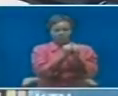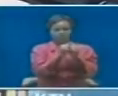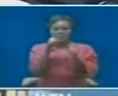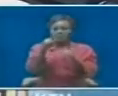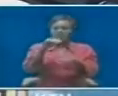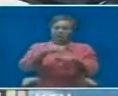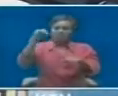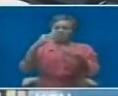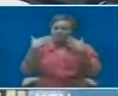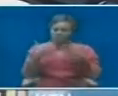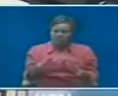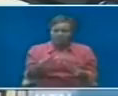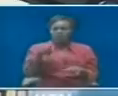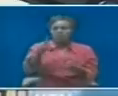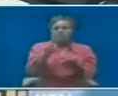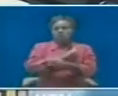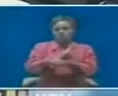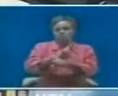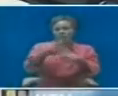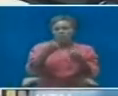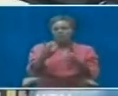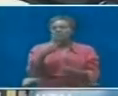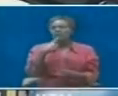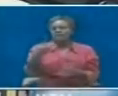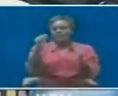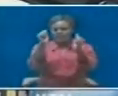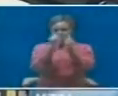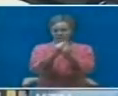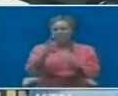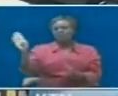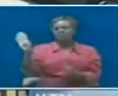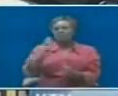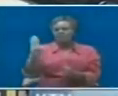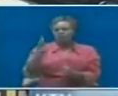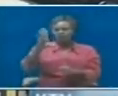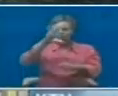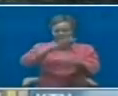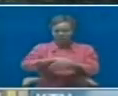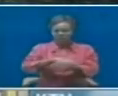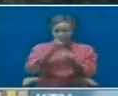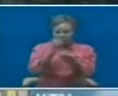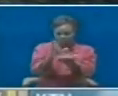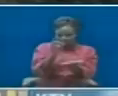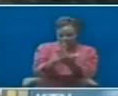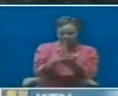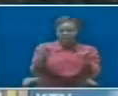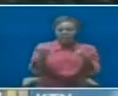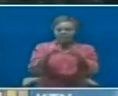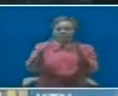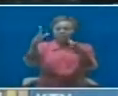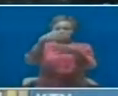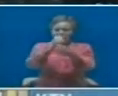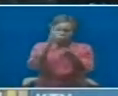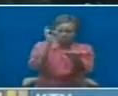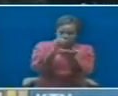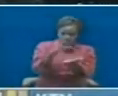getting affected, and we'll be spending about 110 million shillings to be able to pay them off. The farm will also be disposing off